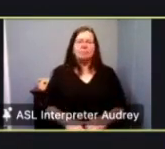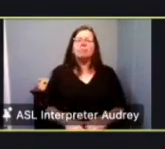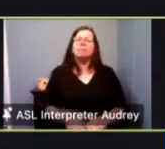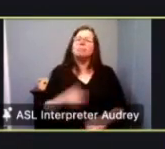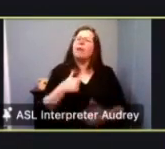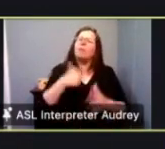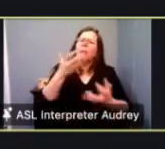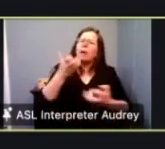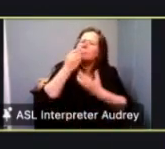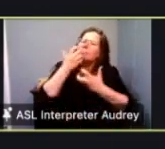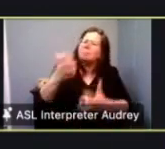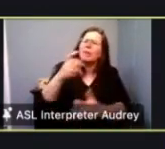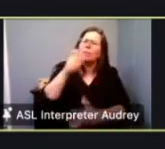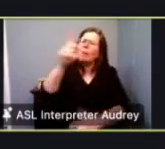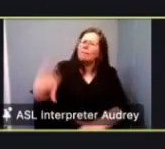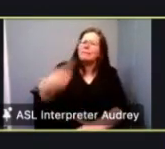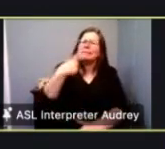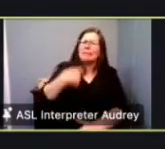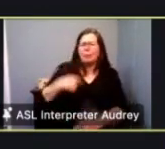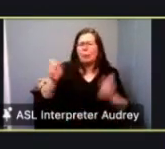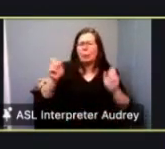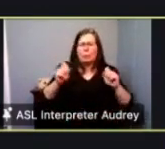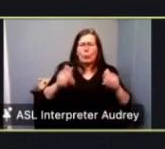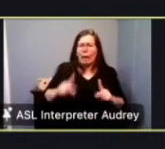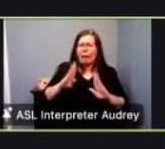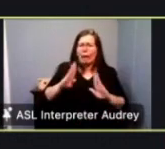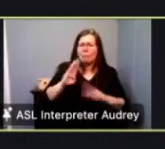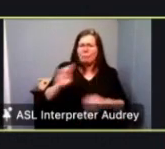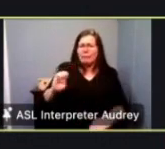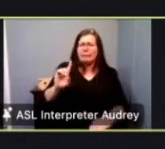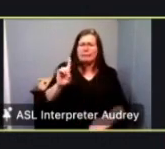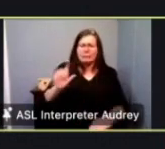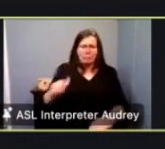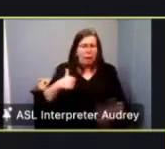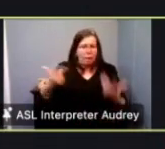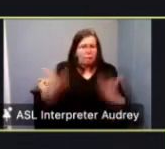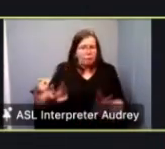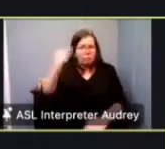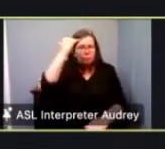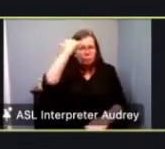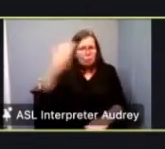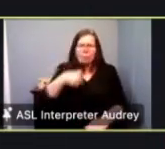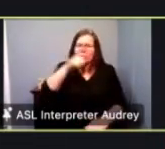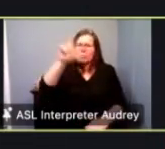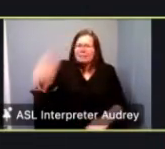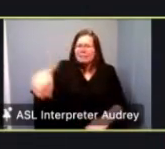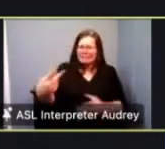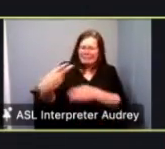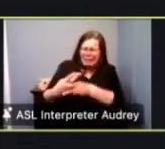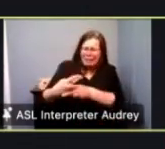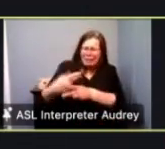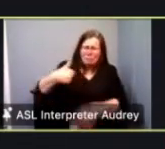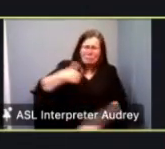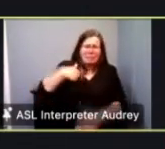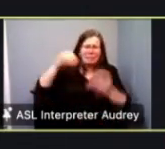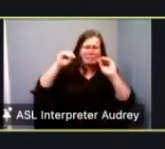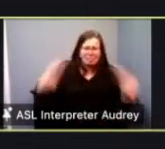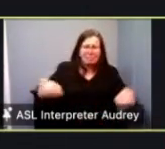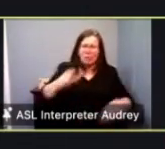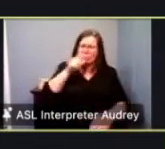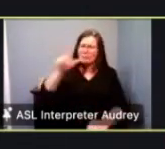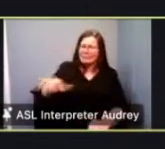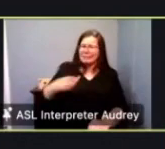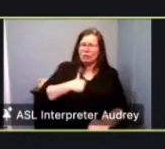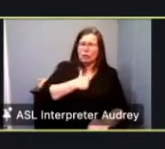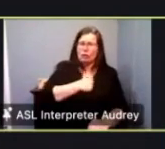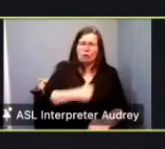"You don't have to tell me it's okay to be disabled. I know it's okay. I don't need you to take care of me, and I don't need your apology just